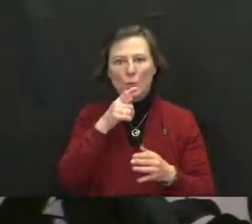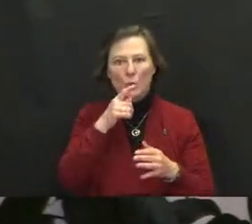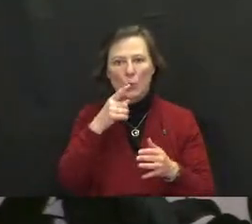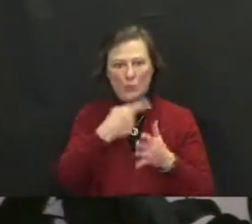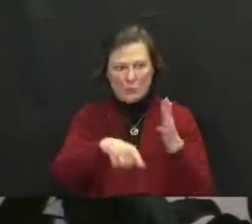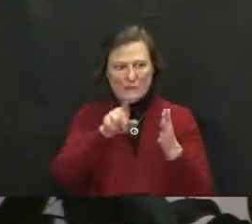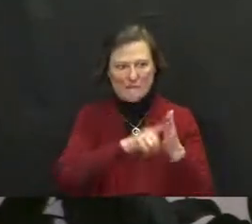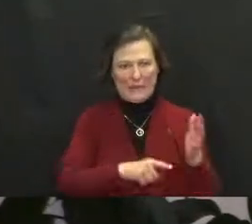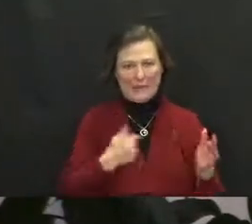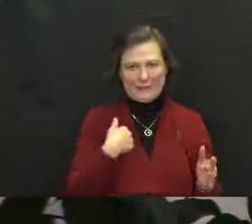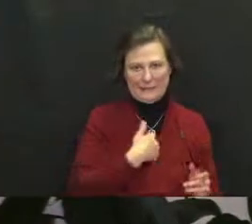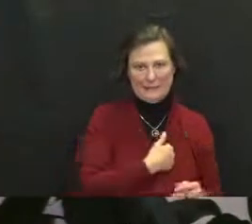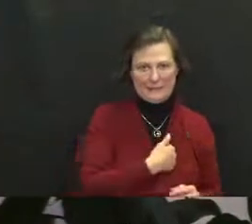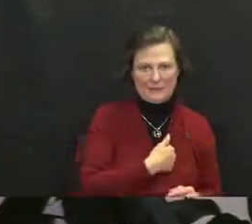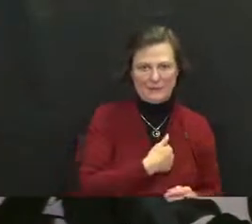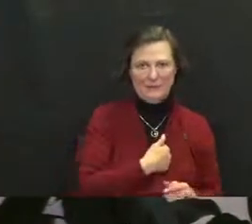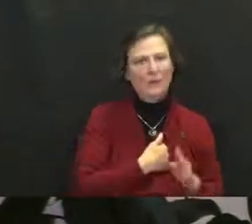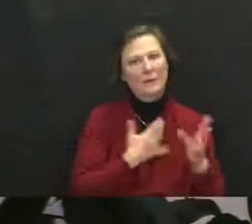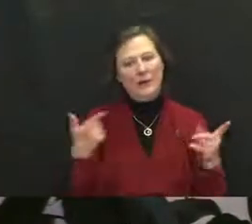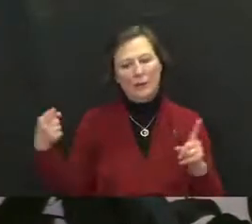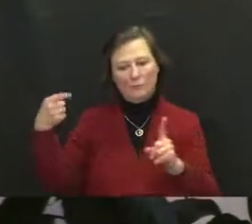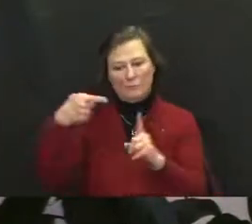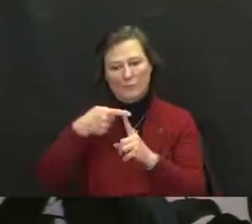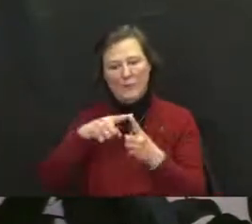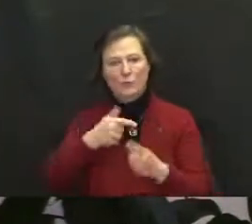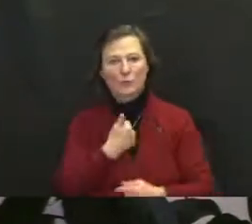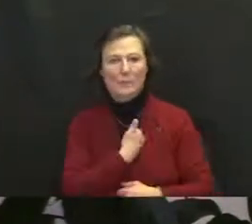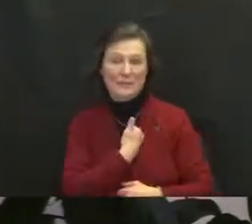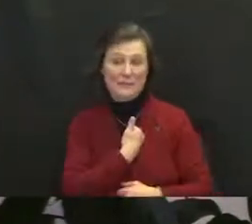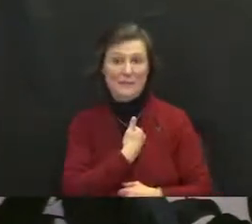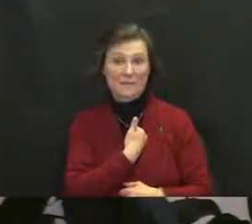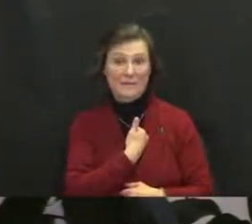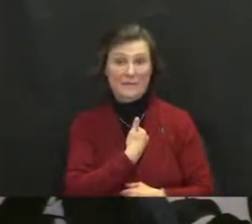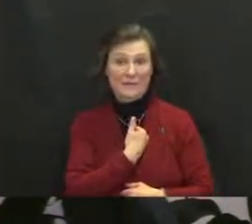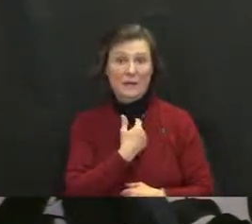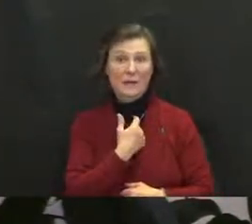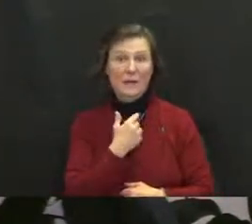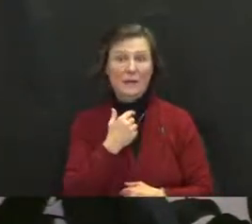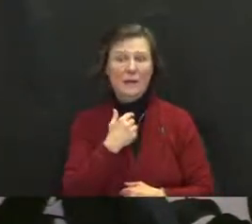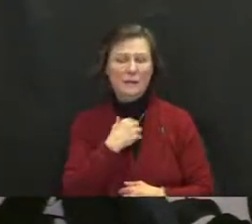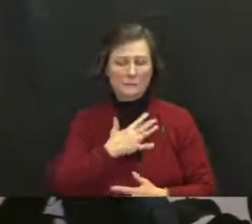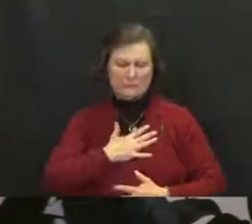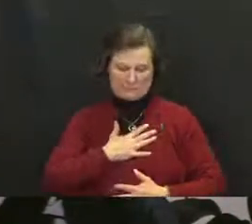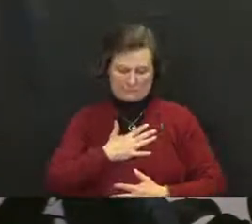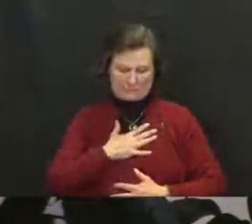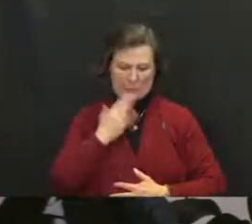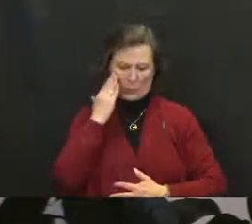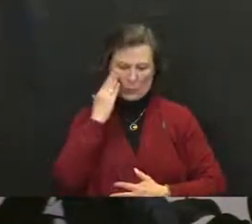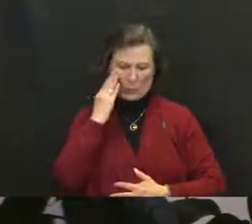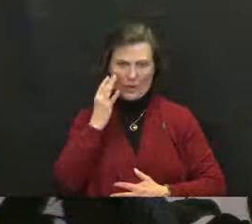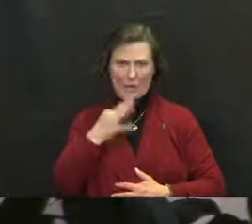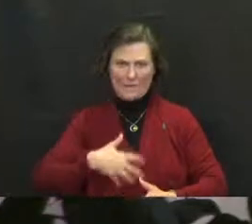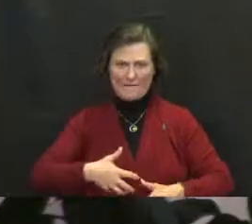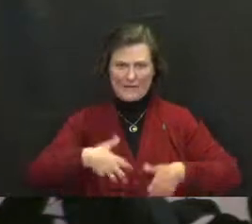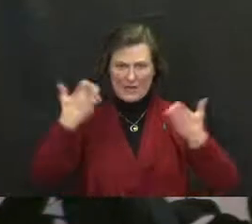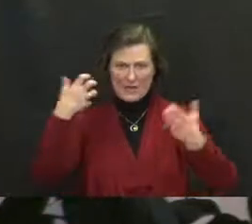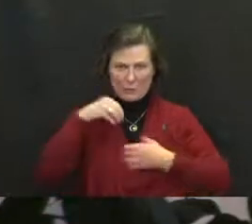So finally I come back to myself and I witness the anger that arises within